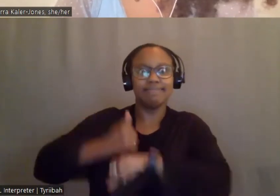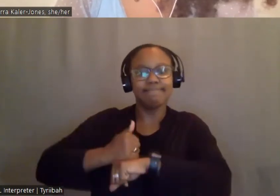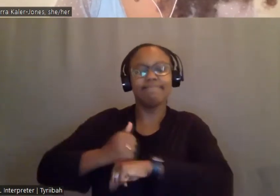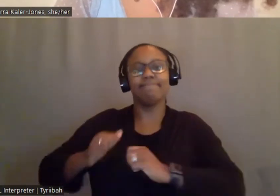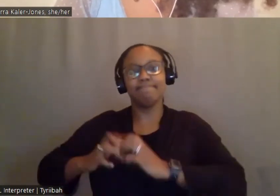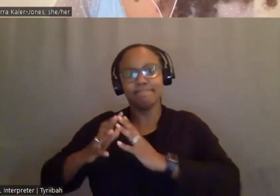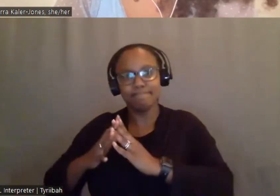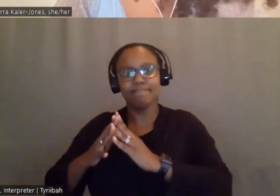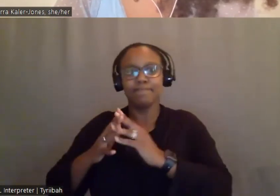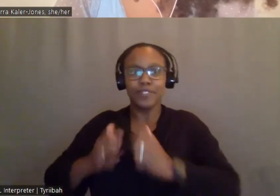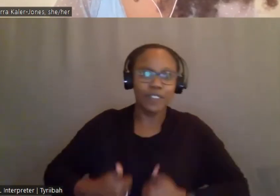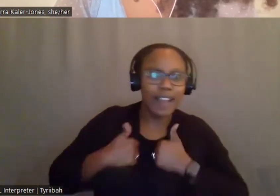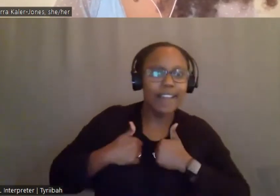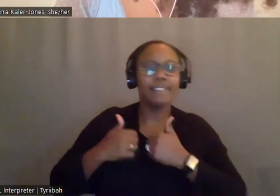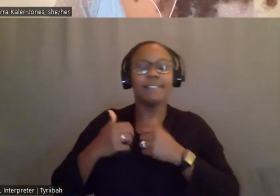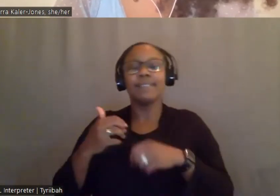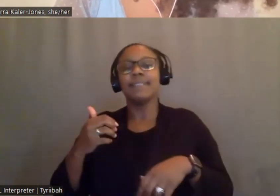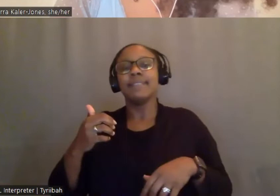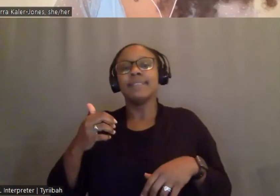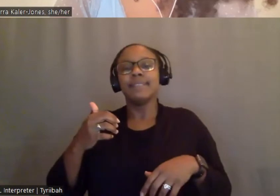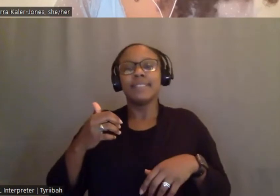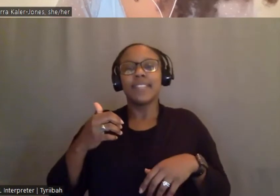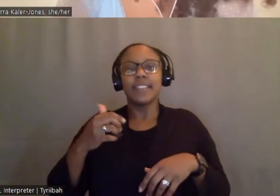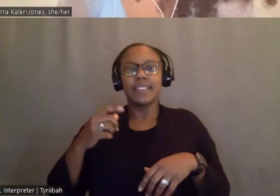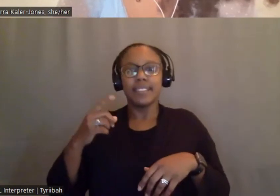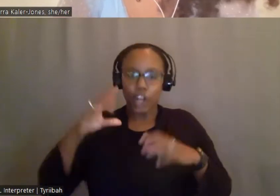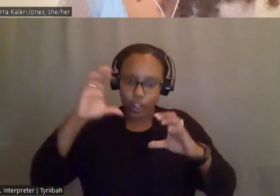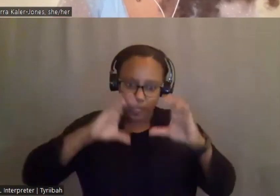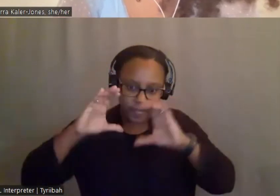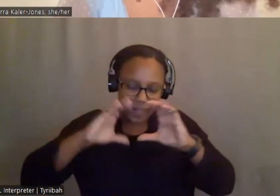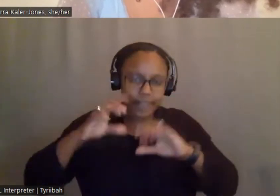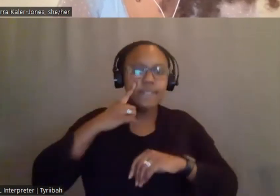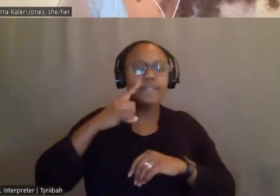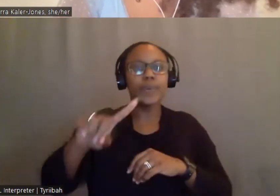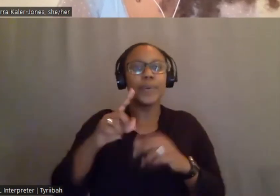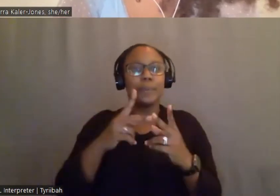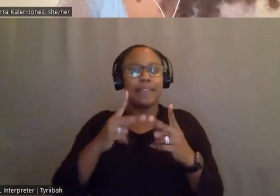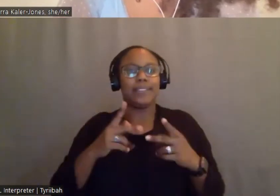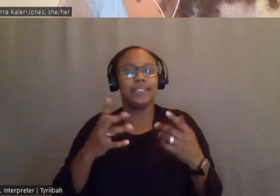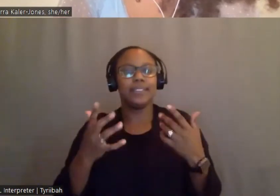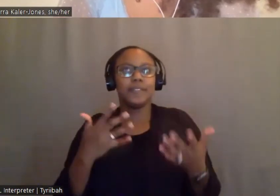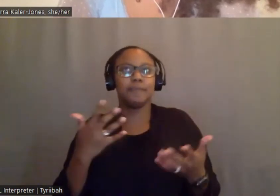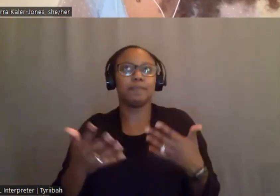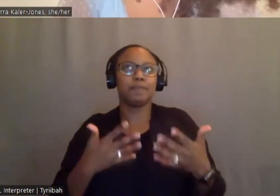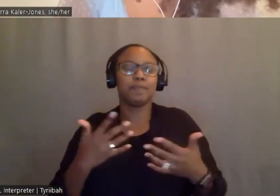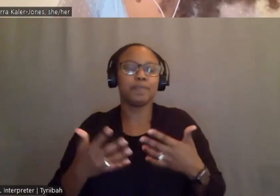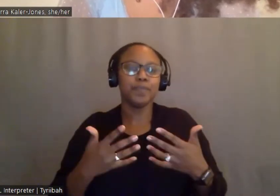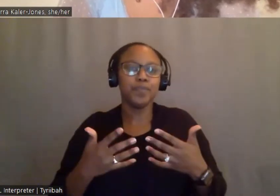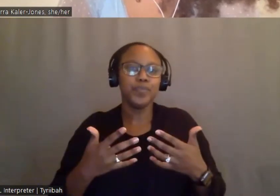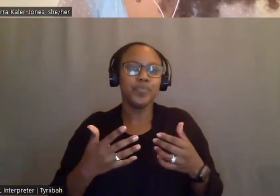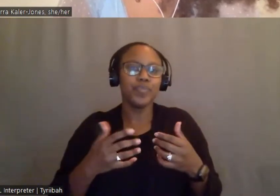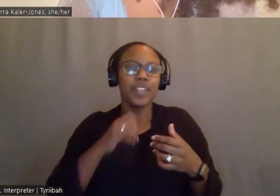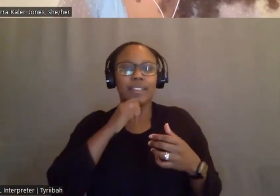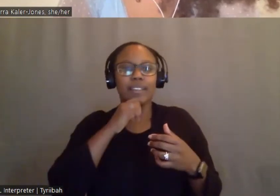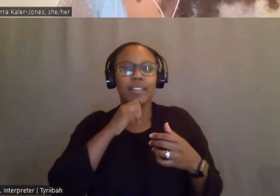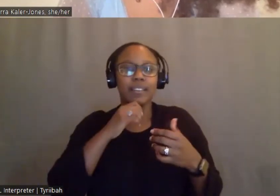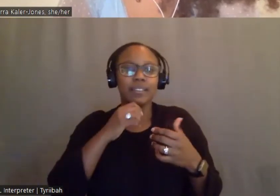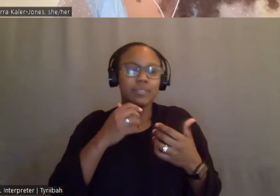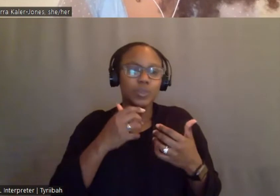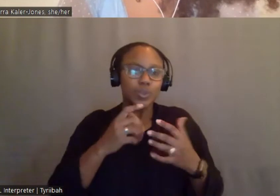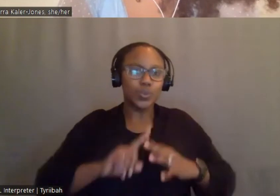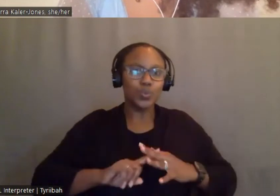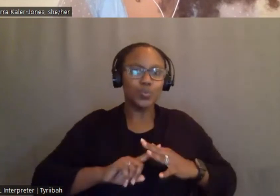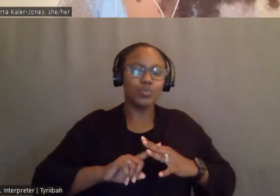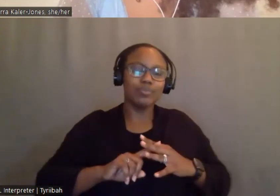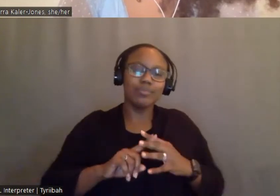emancipation, they're looking really for places that are not just the potential to begin anew